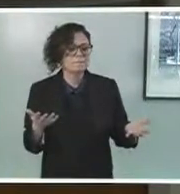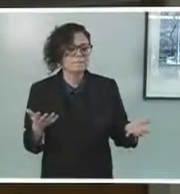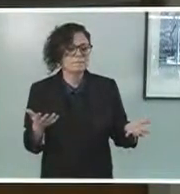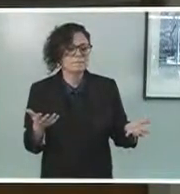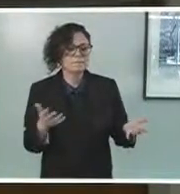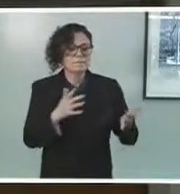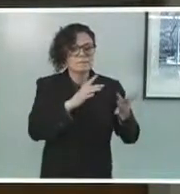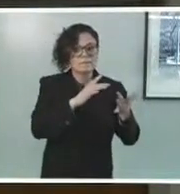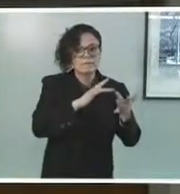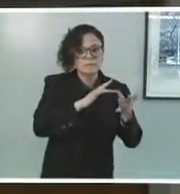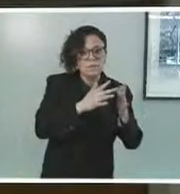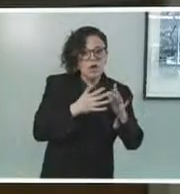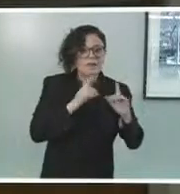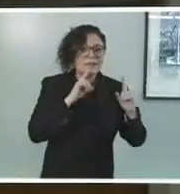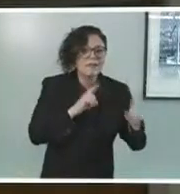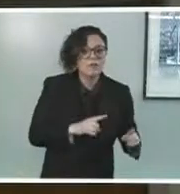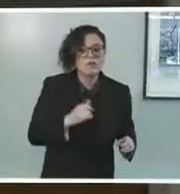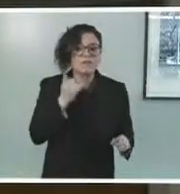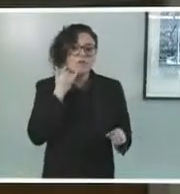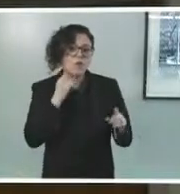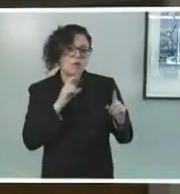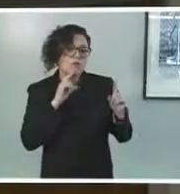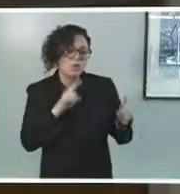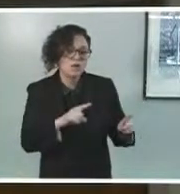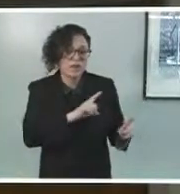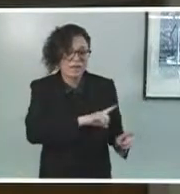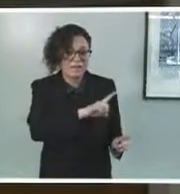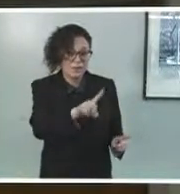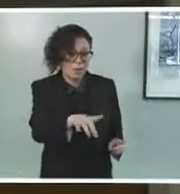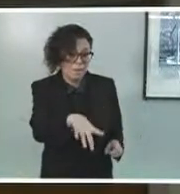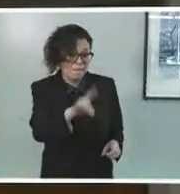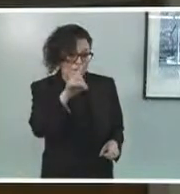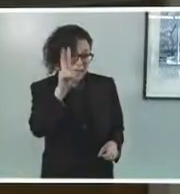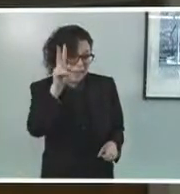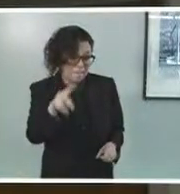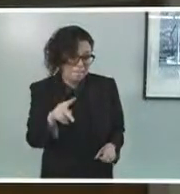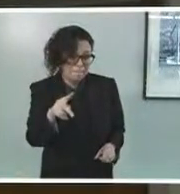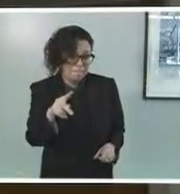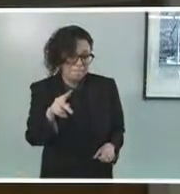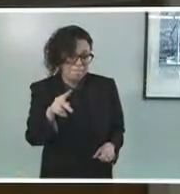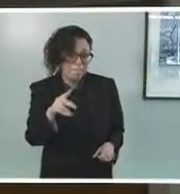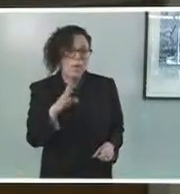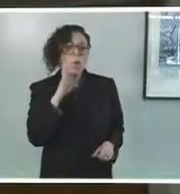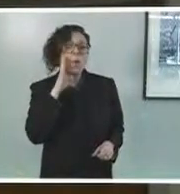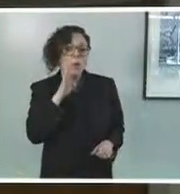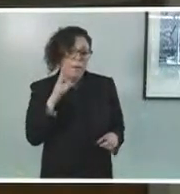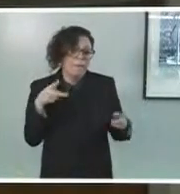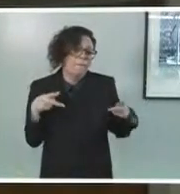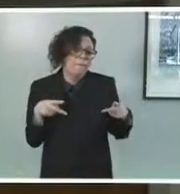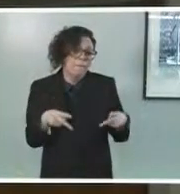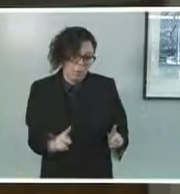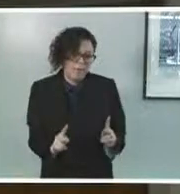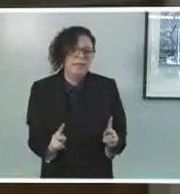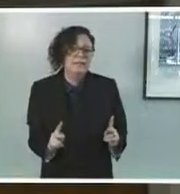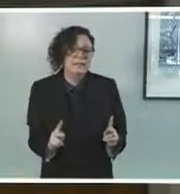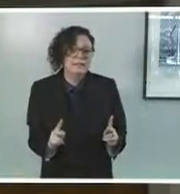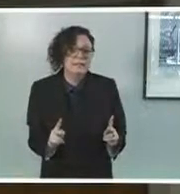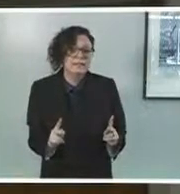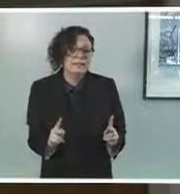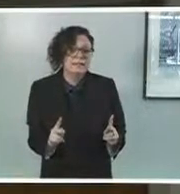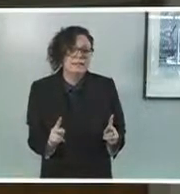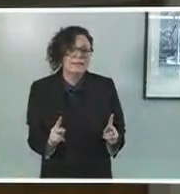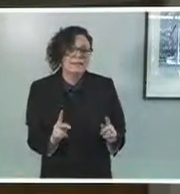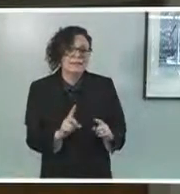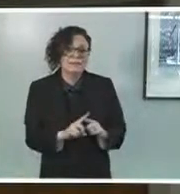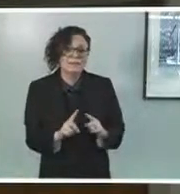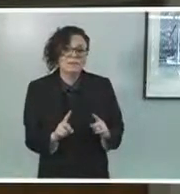online order, telephone order, and then you pick it up, it will be permitted. But we do not want, if